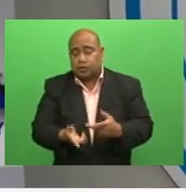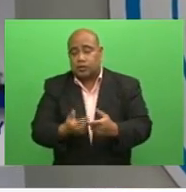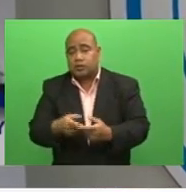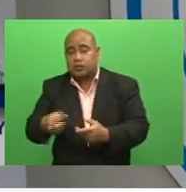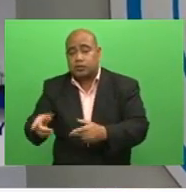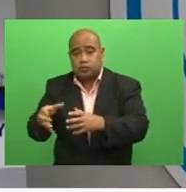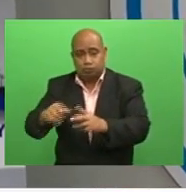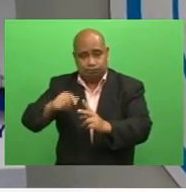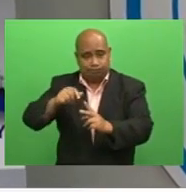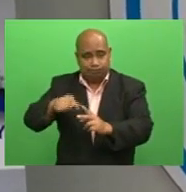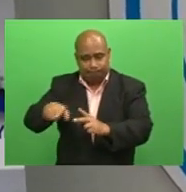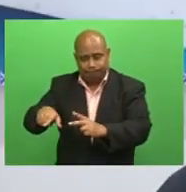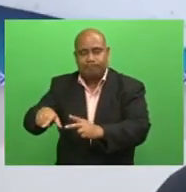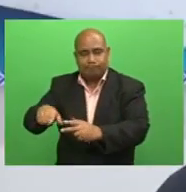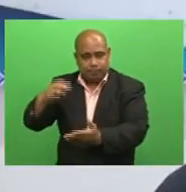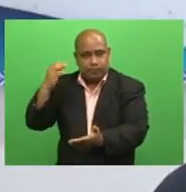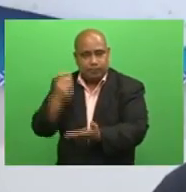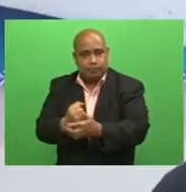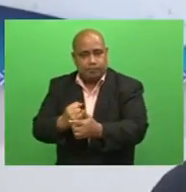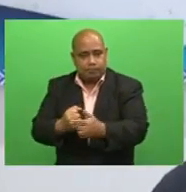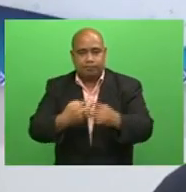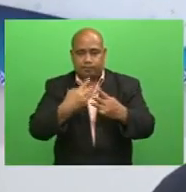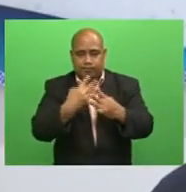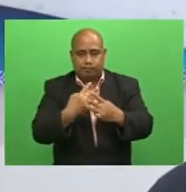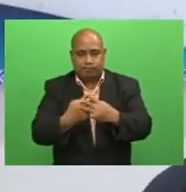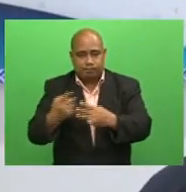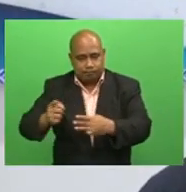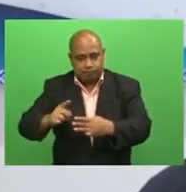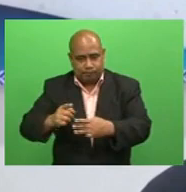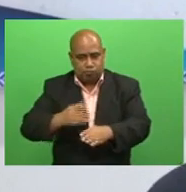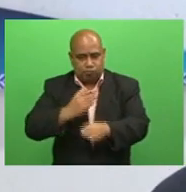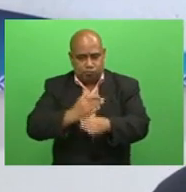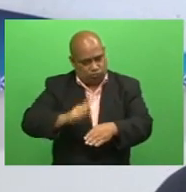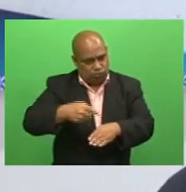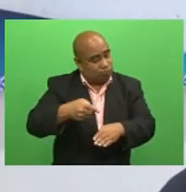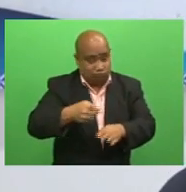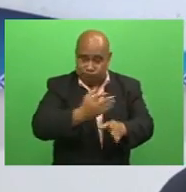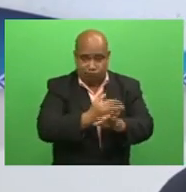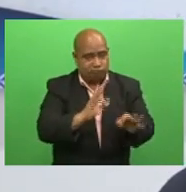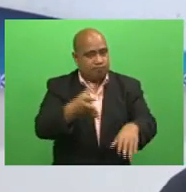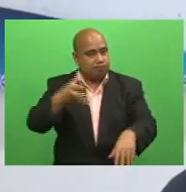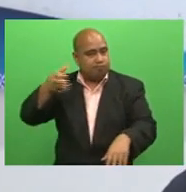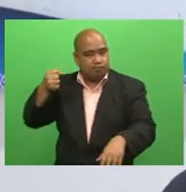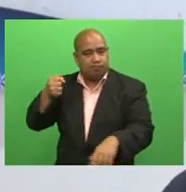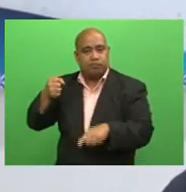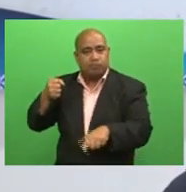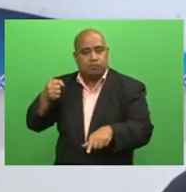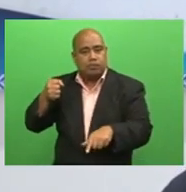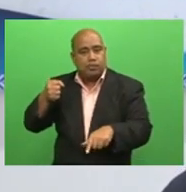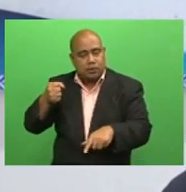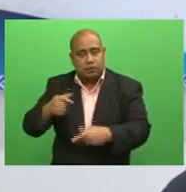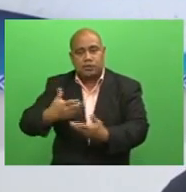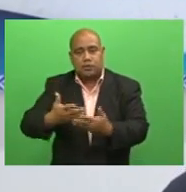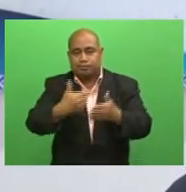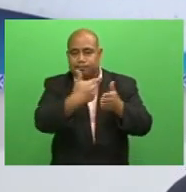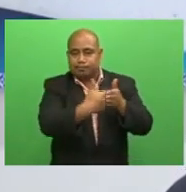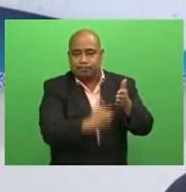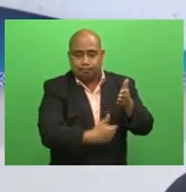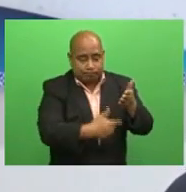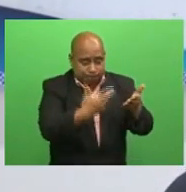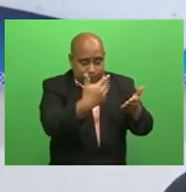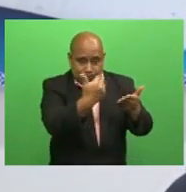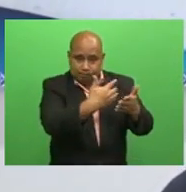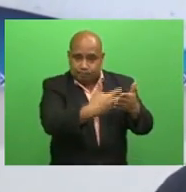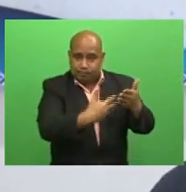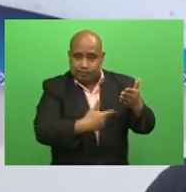Party remains suspended. To return to the management board, which is still meeting, to put forward